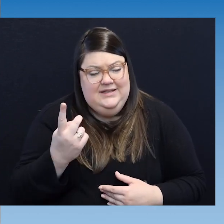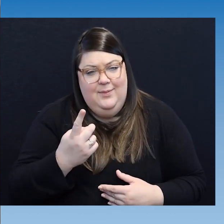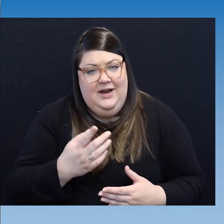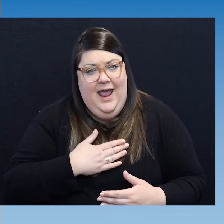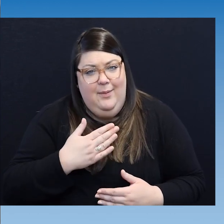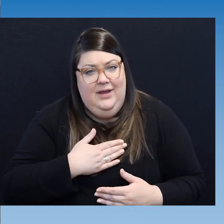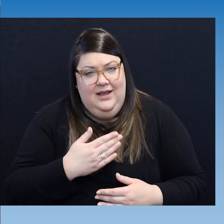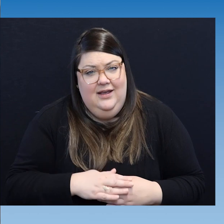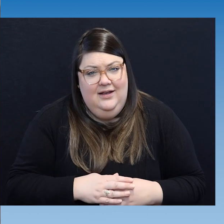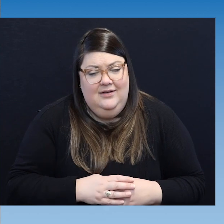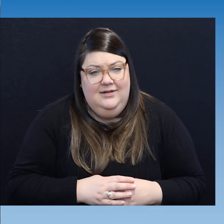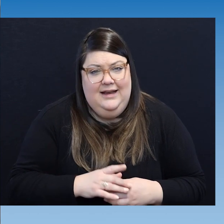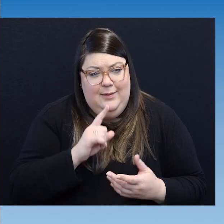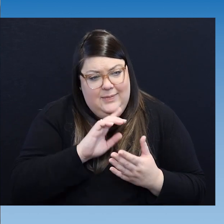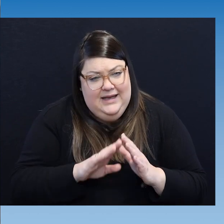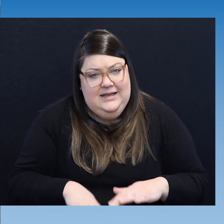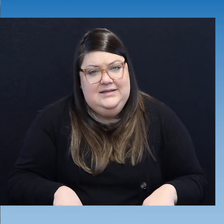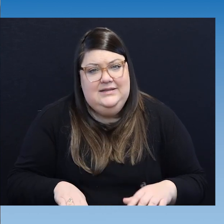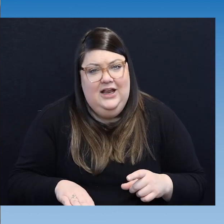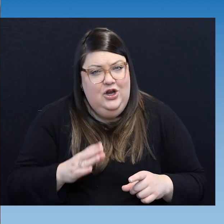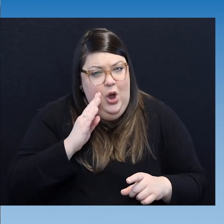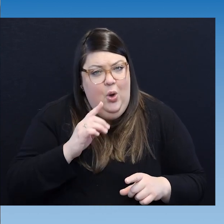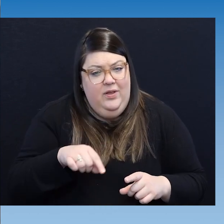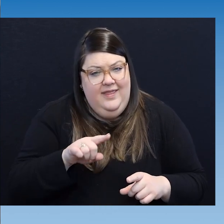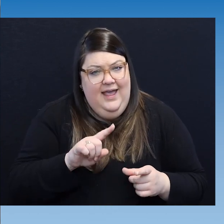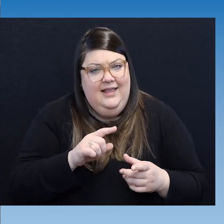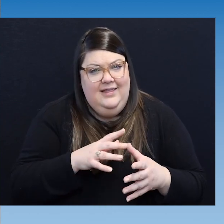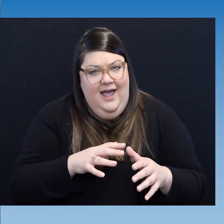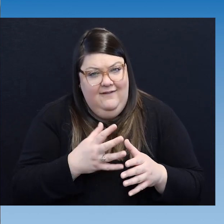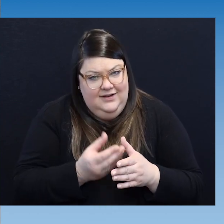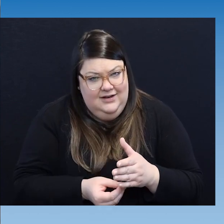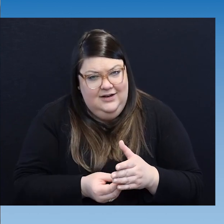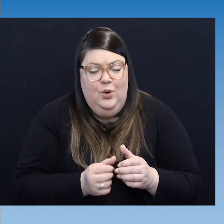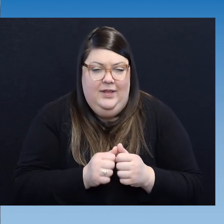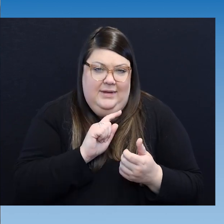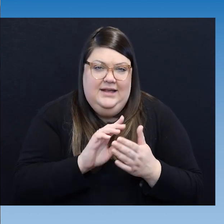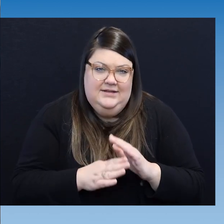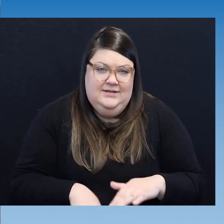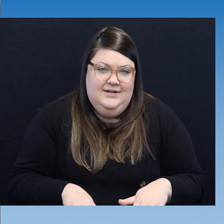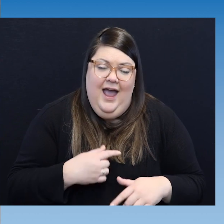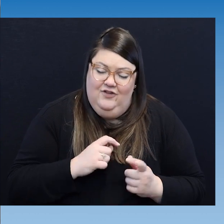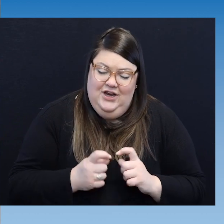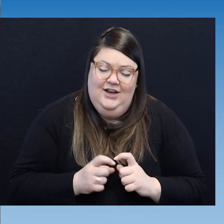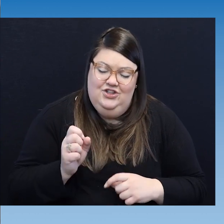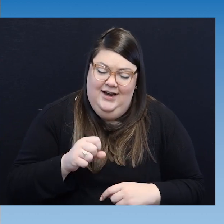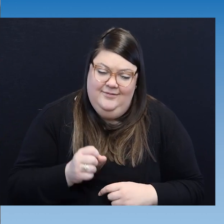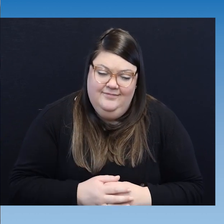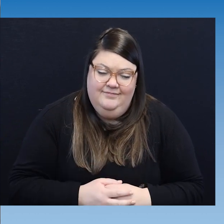somebody happy, to see somebody in peace, you know, and to know that they left peacefully. So, yeah, I've